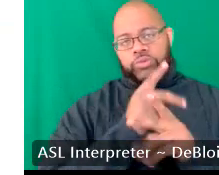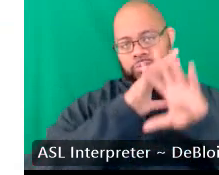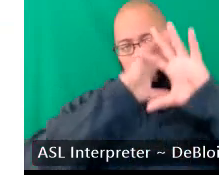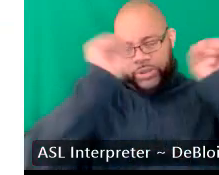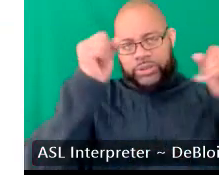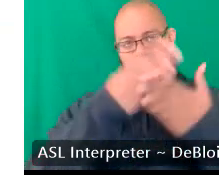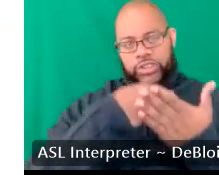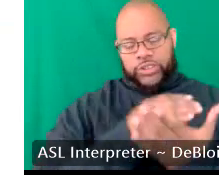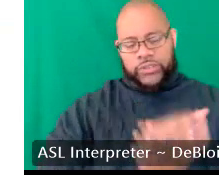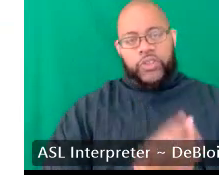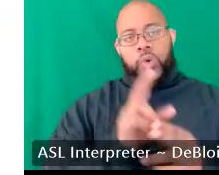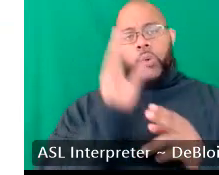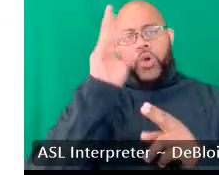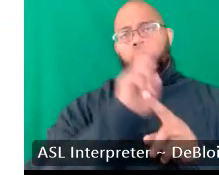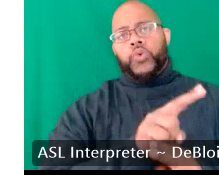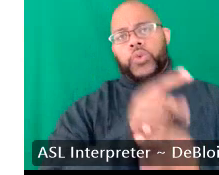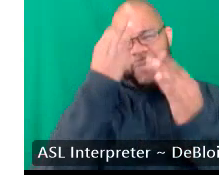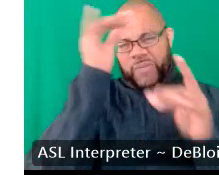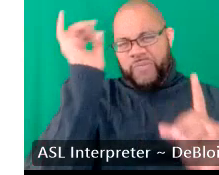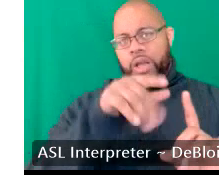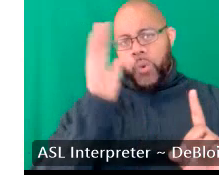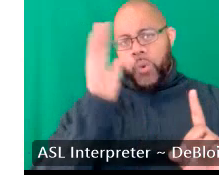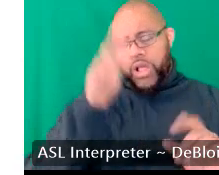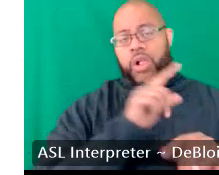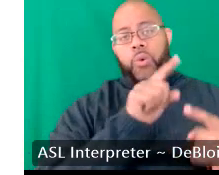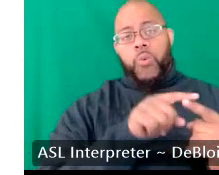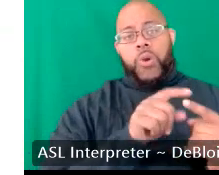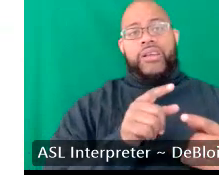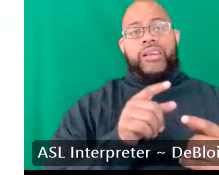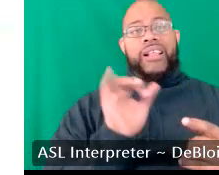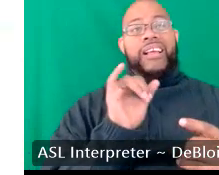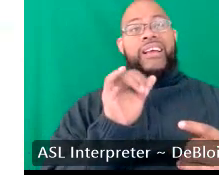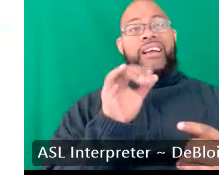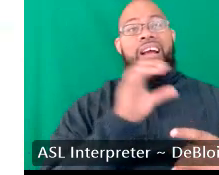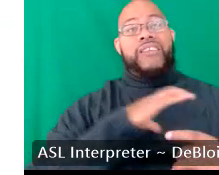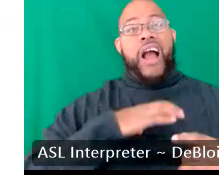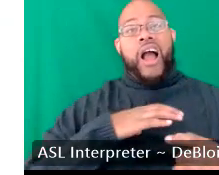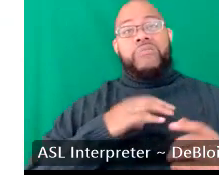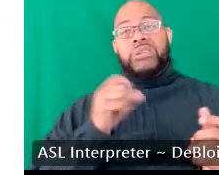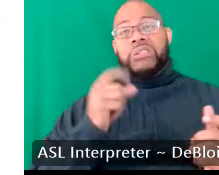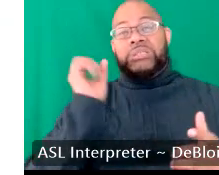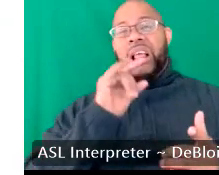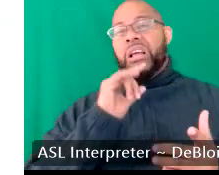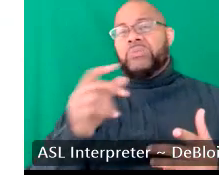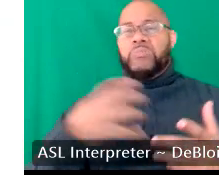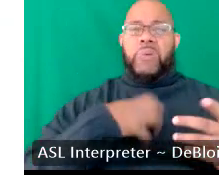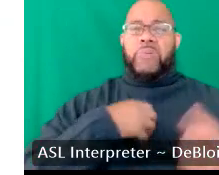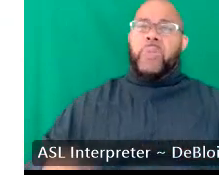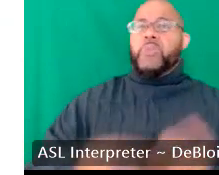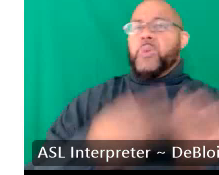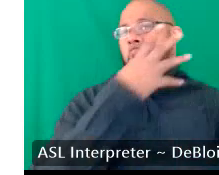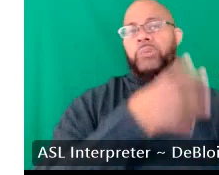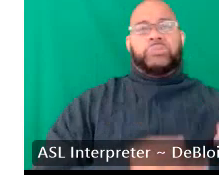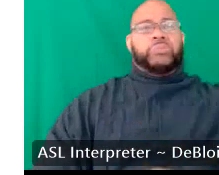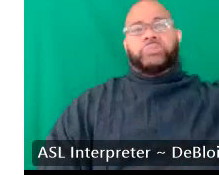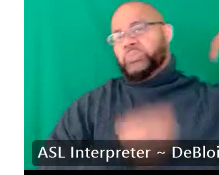will use that information. So even when it sounds like Congress is throwing the budget away, throwing it over their shoulder,